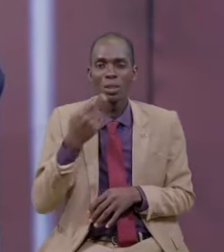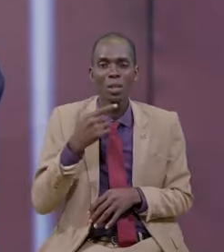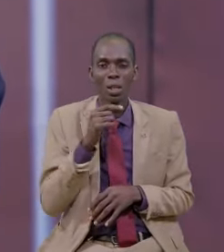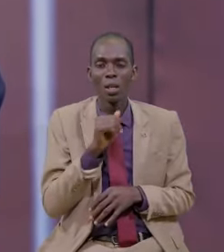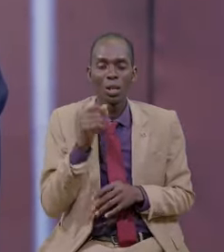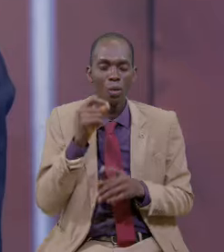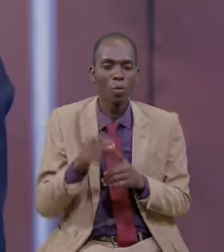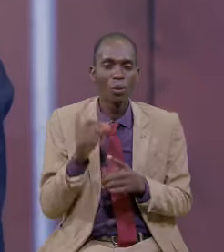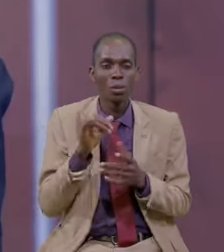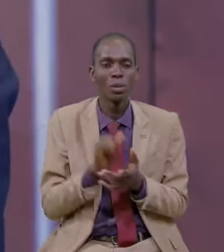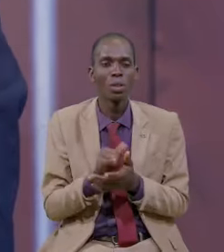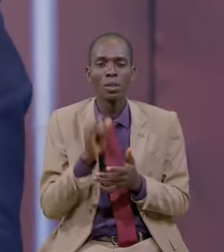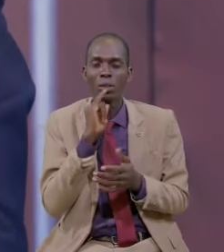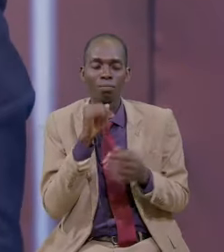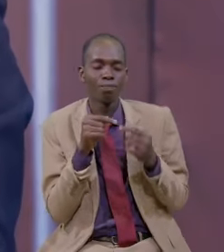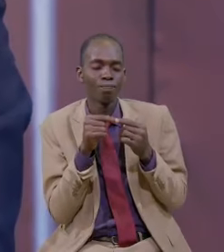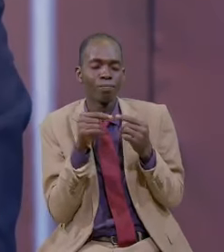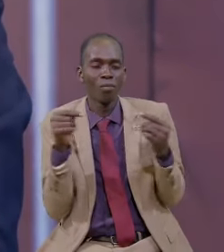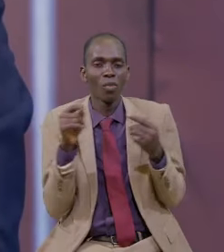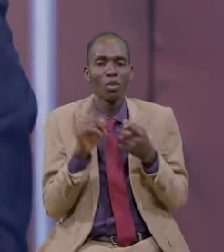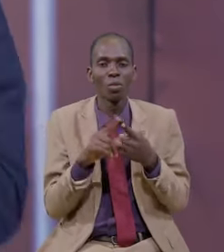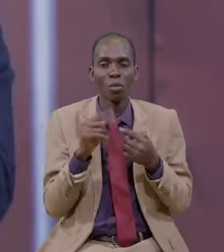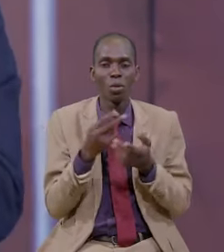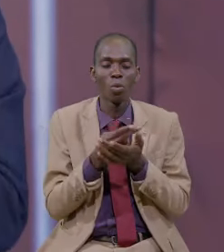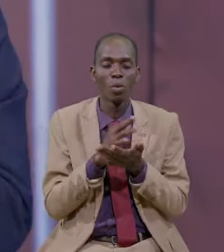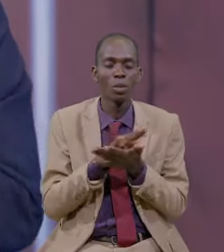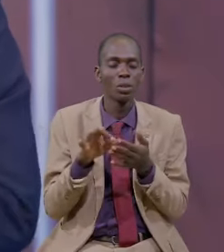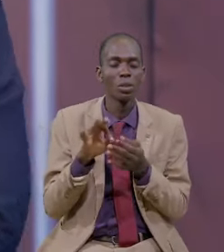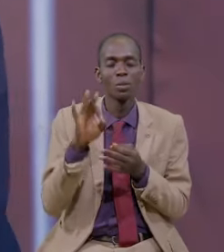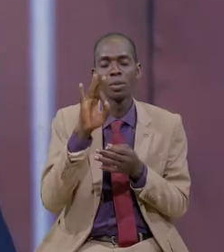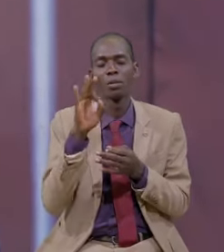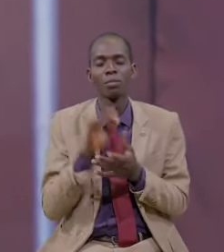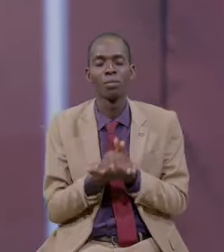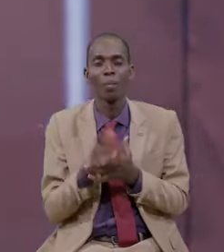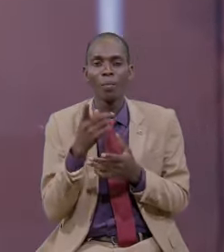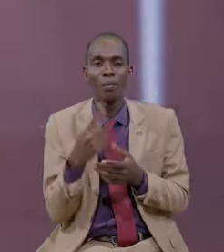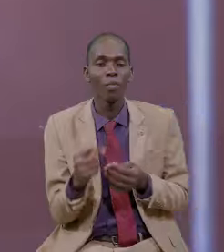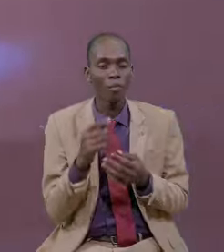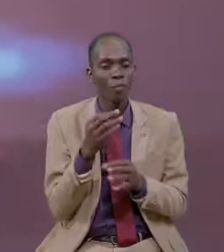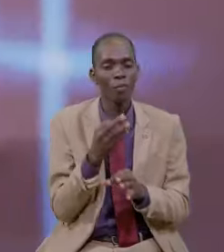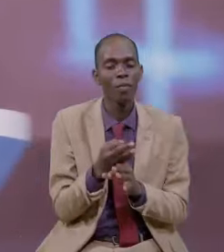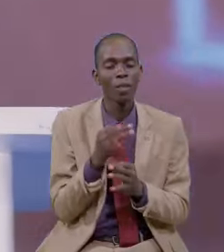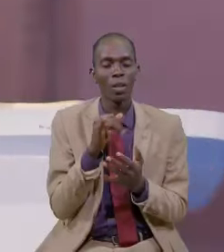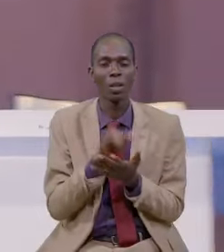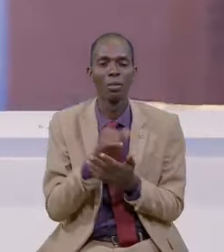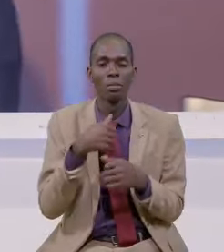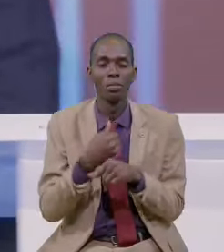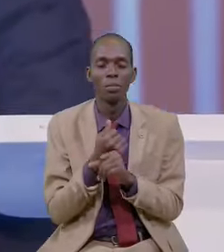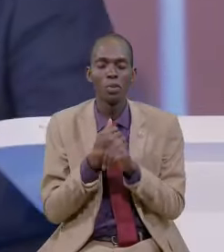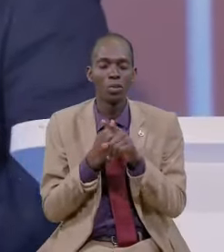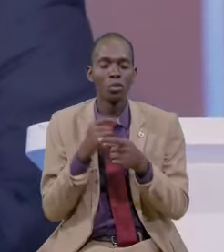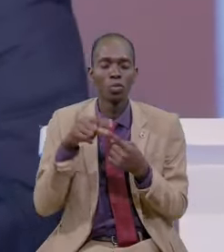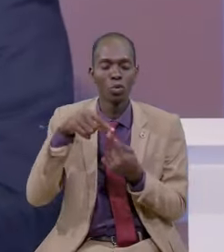Holy Reach or to the Holy Spirit. The faith that makes you to stand